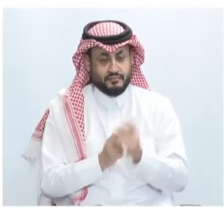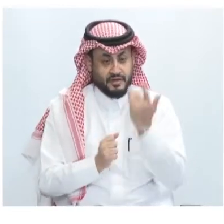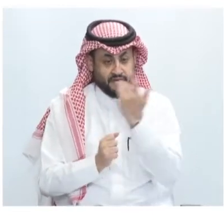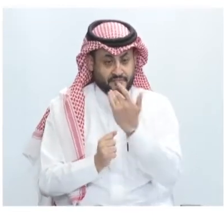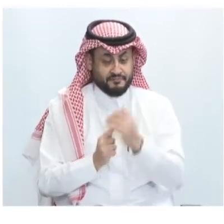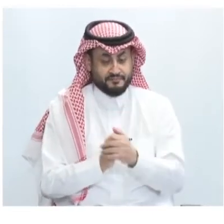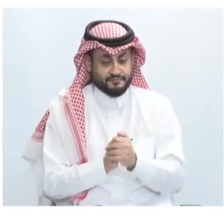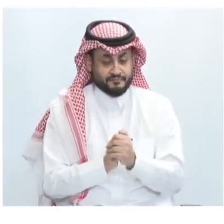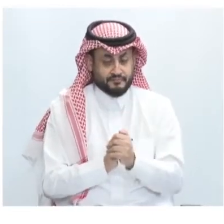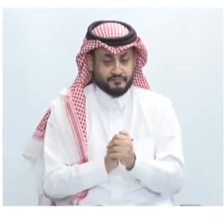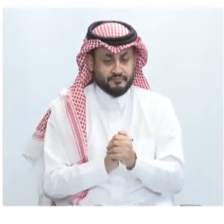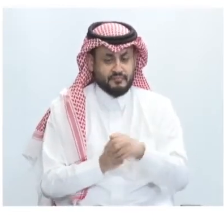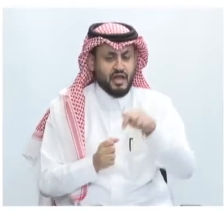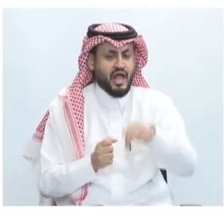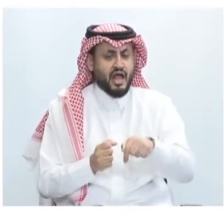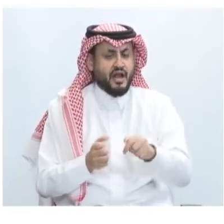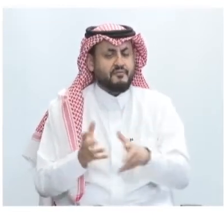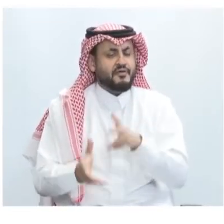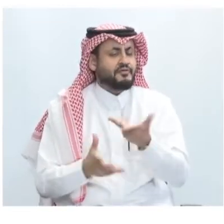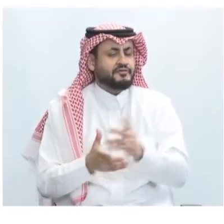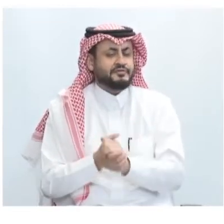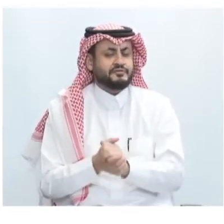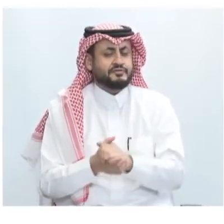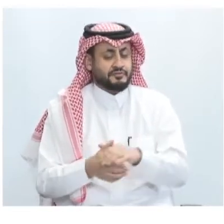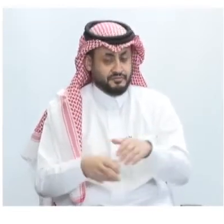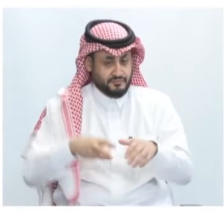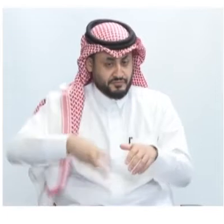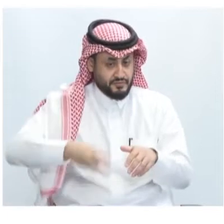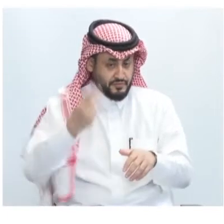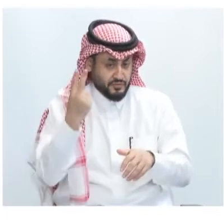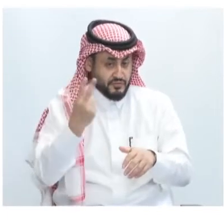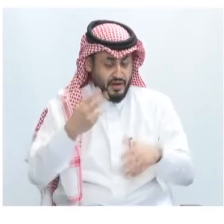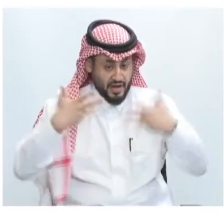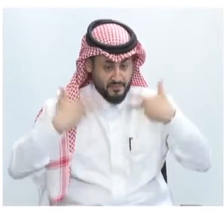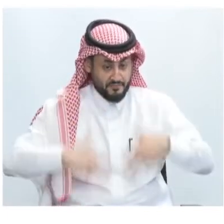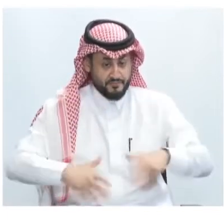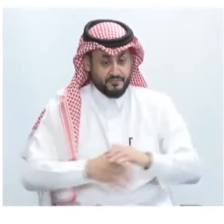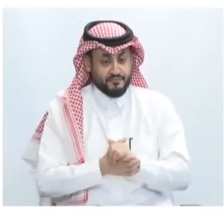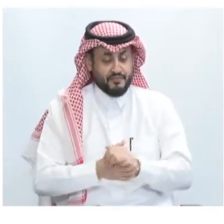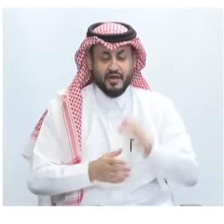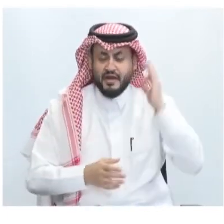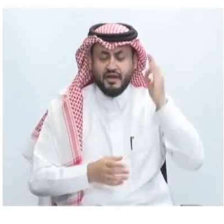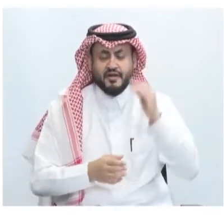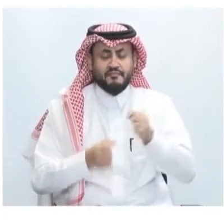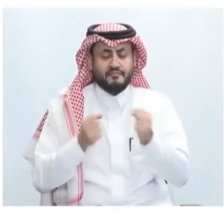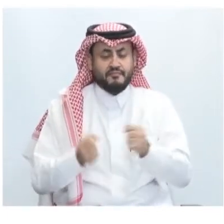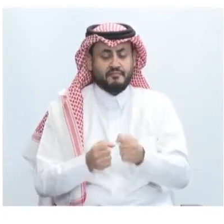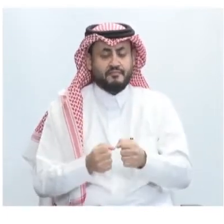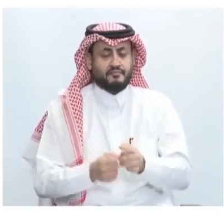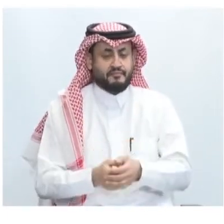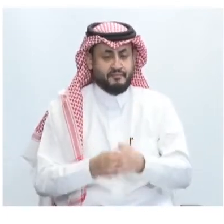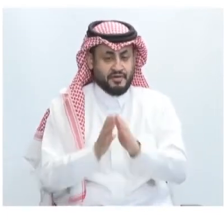English. Our lesson today is Unit 2, My Body Phonics Practice,